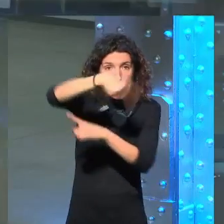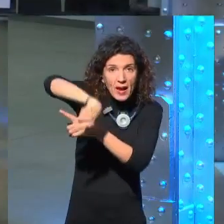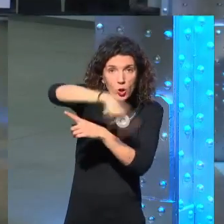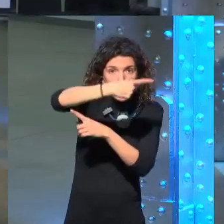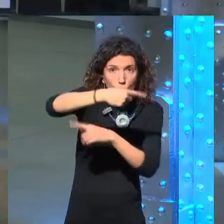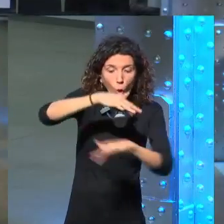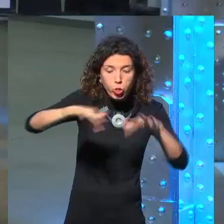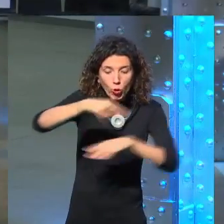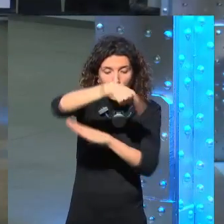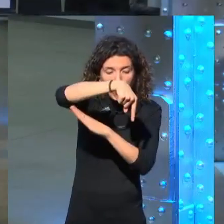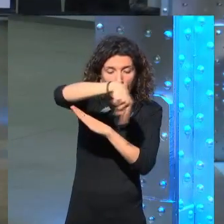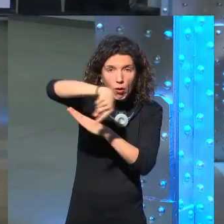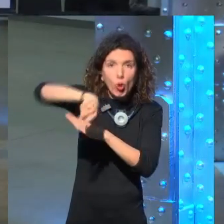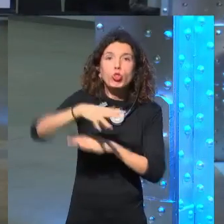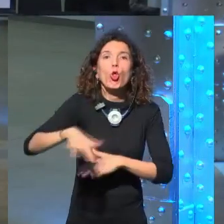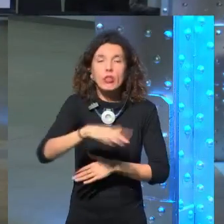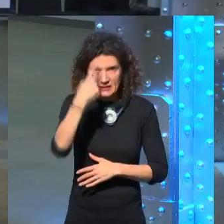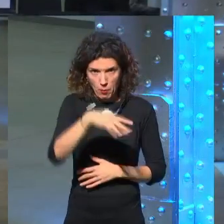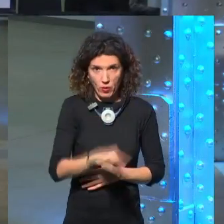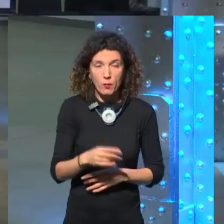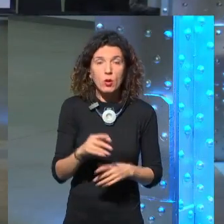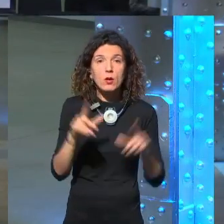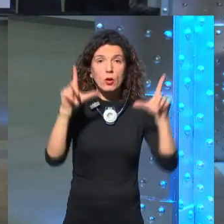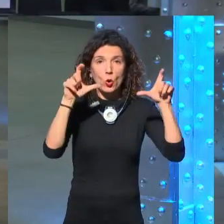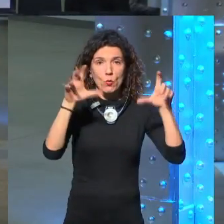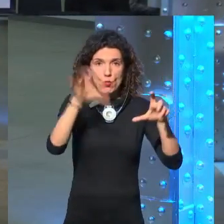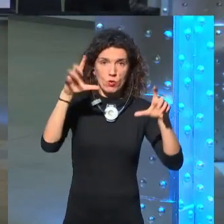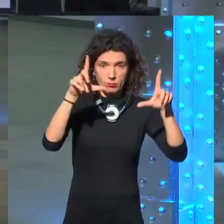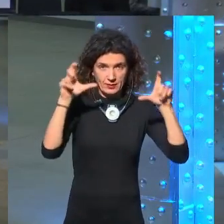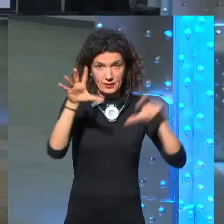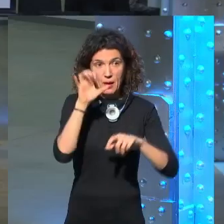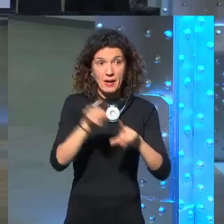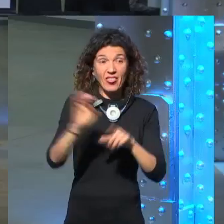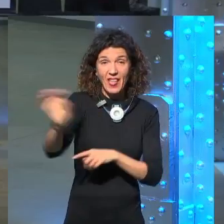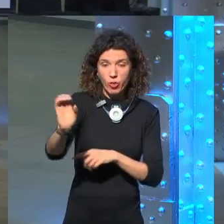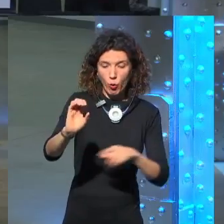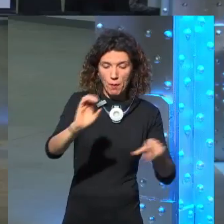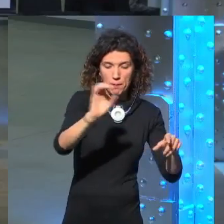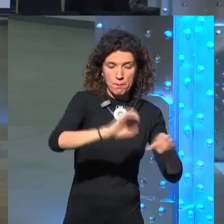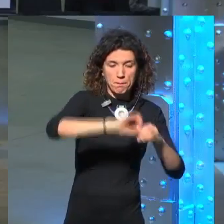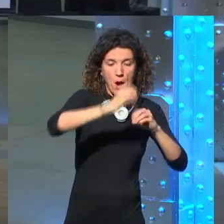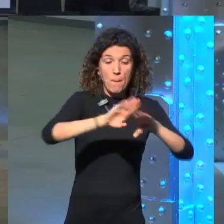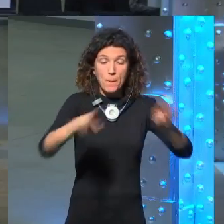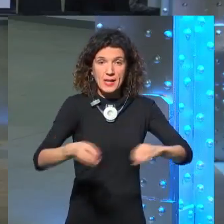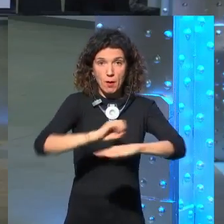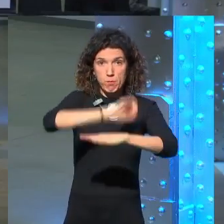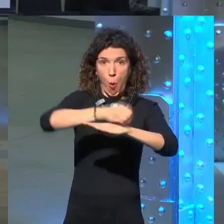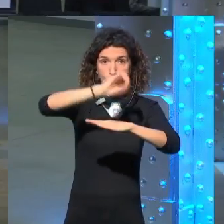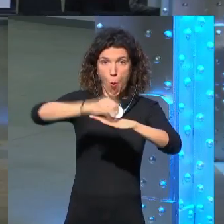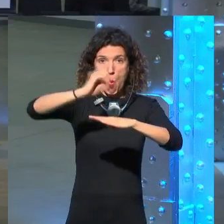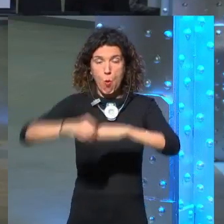very high-speed camera capture of the dice falling on the table, and I'm going to show you some